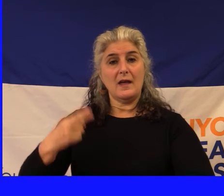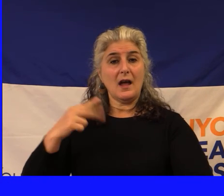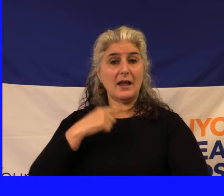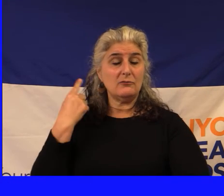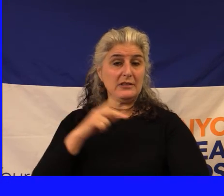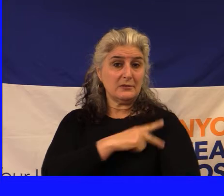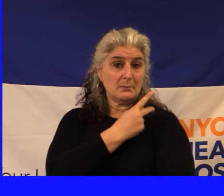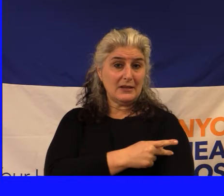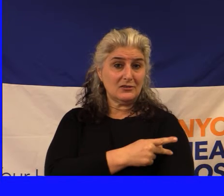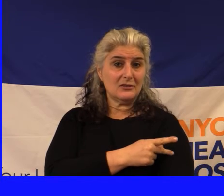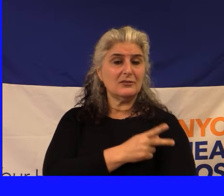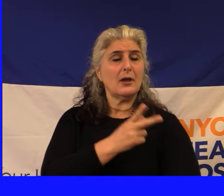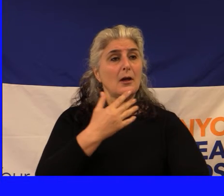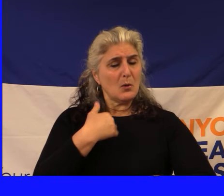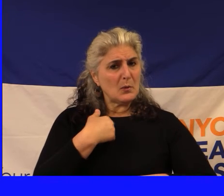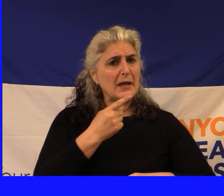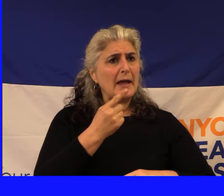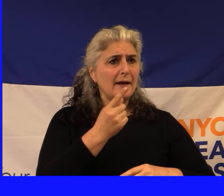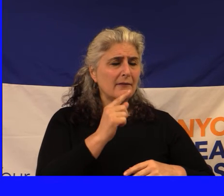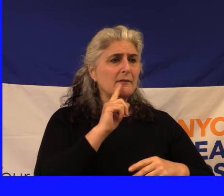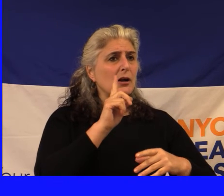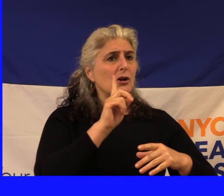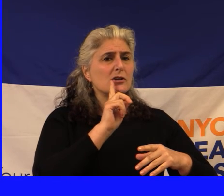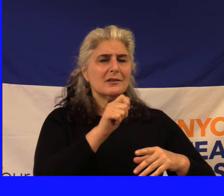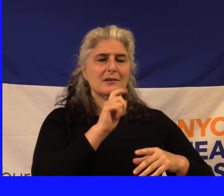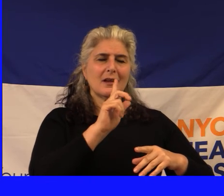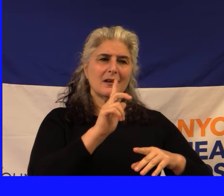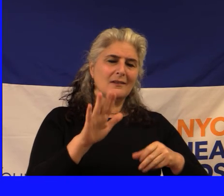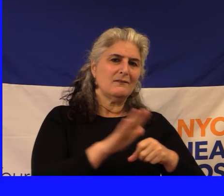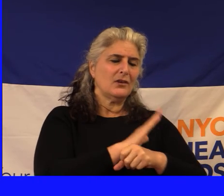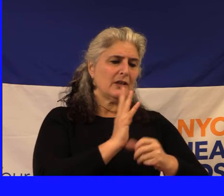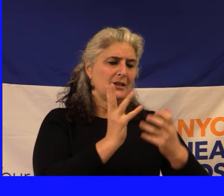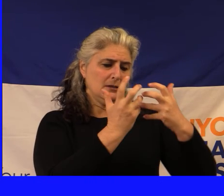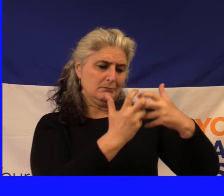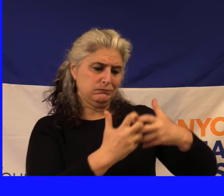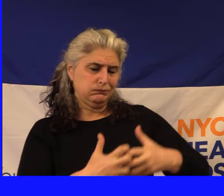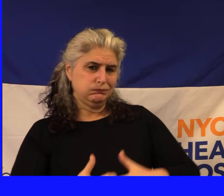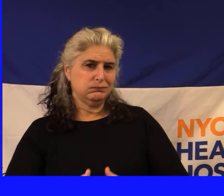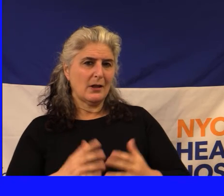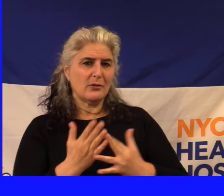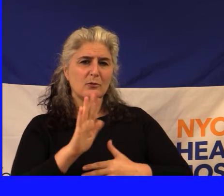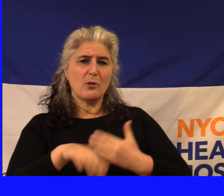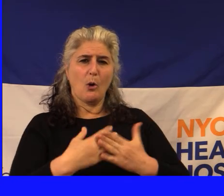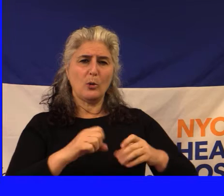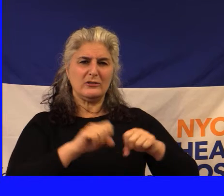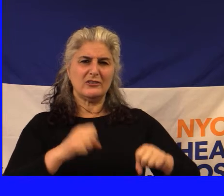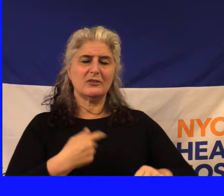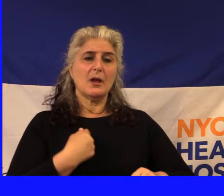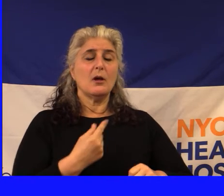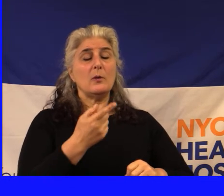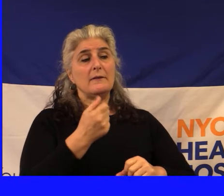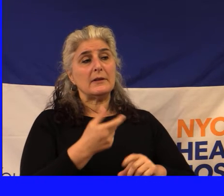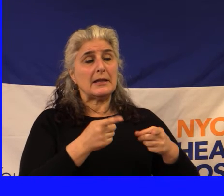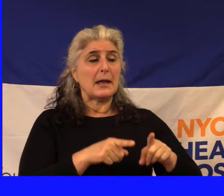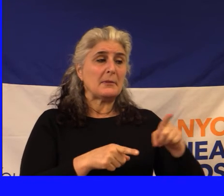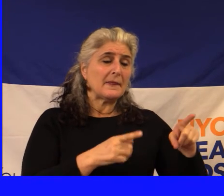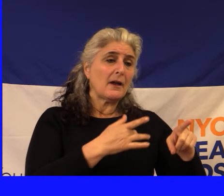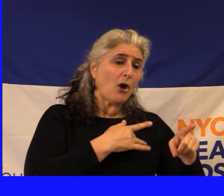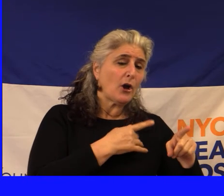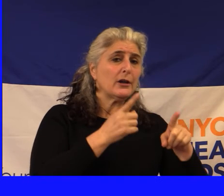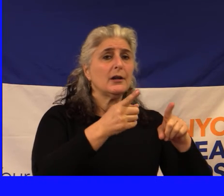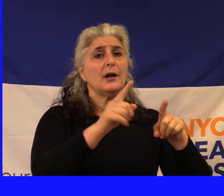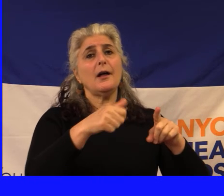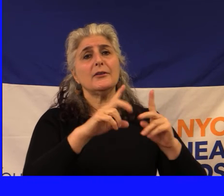pieces, but not in a rigorously implemented way across our system. We know that the Cardiology Council has